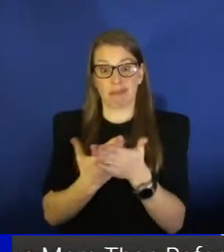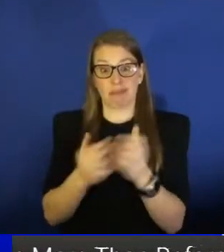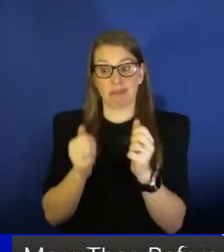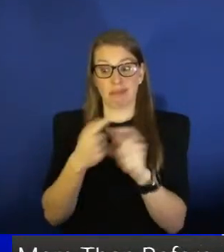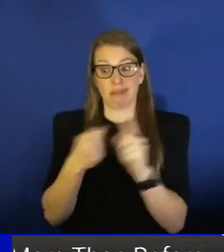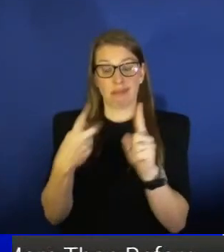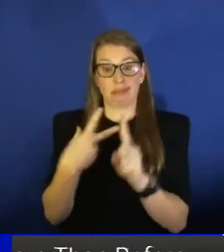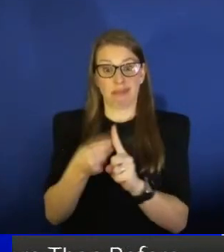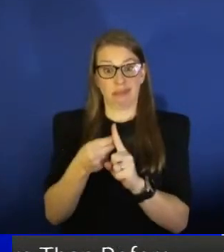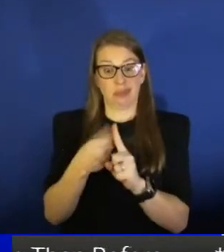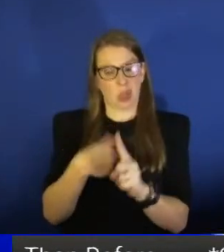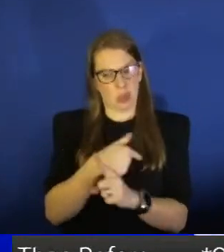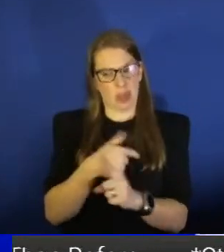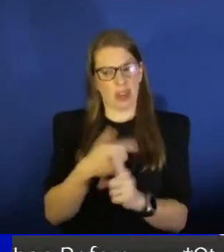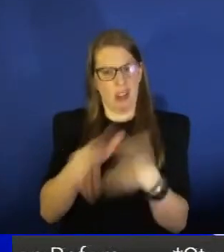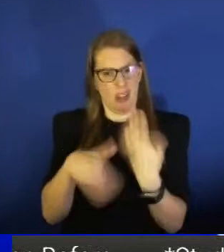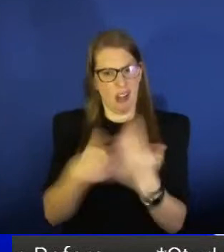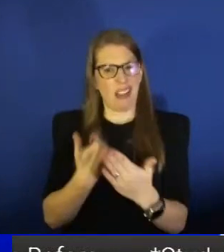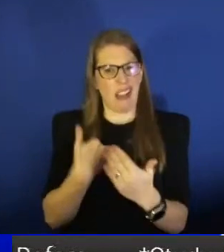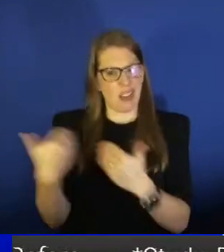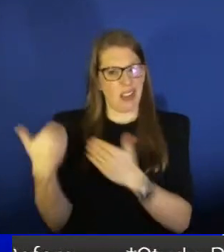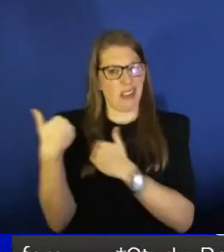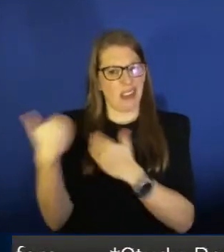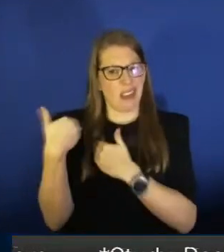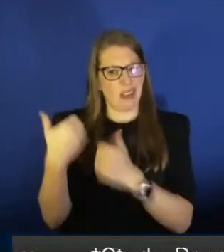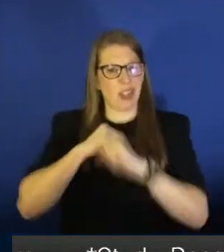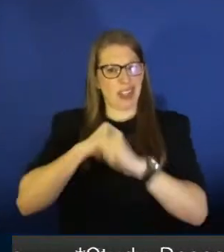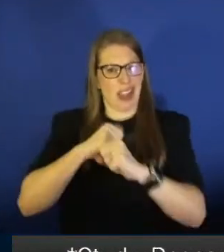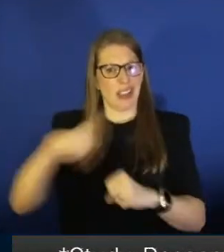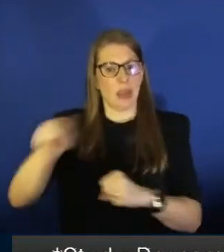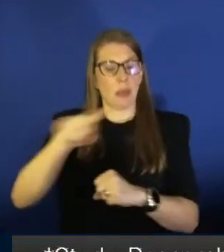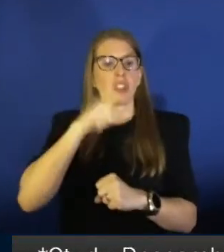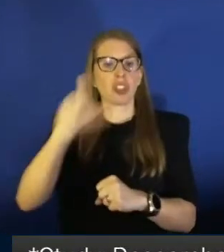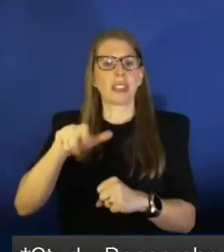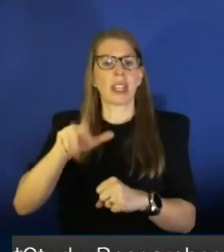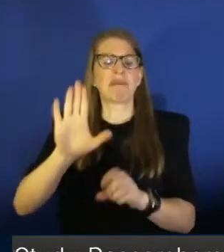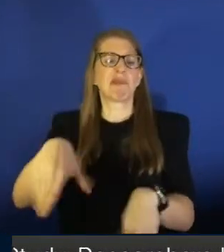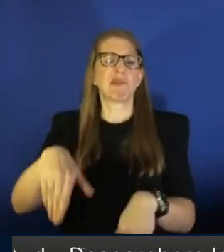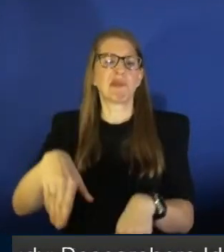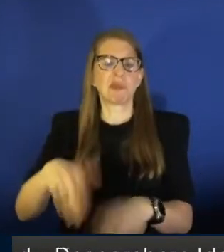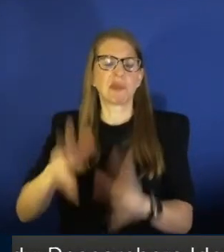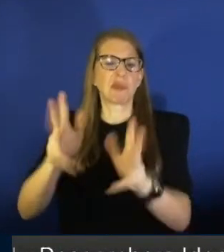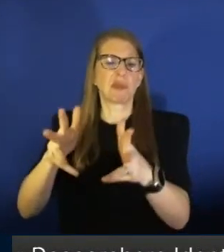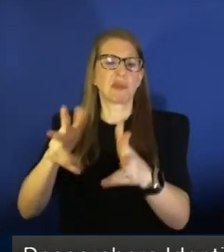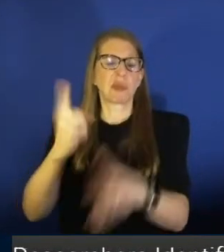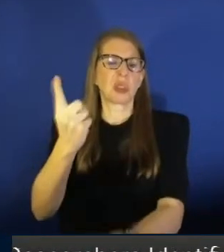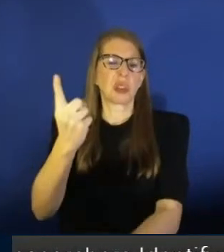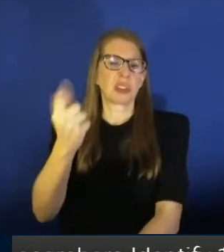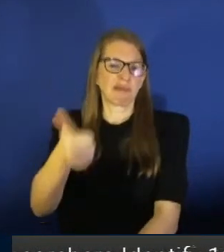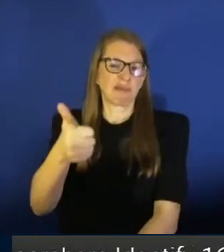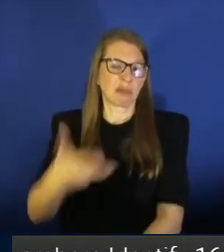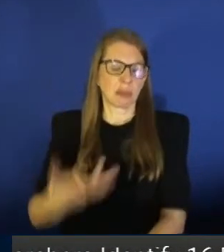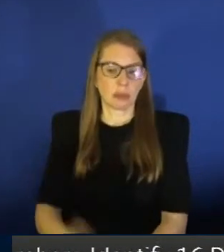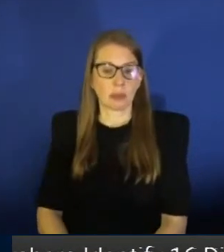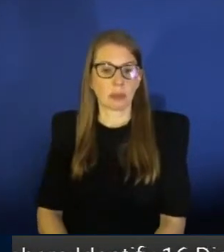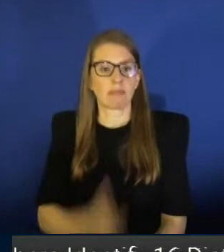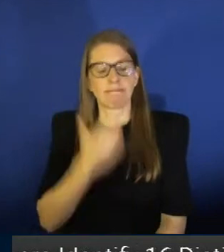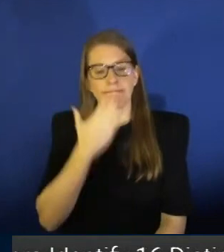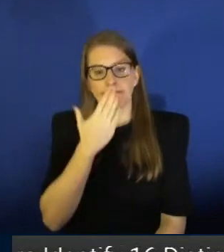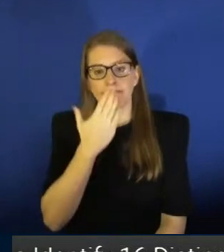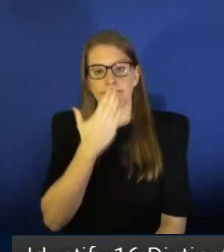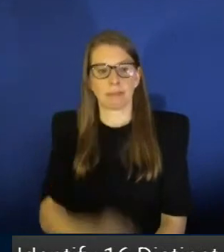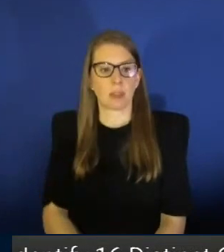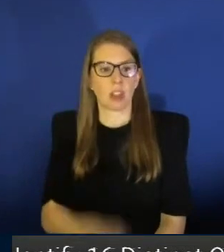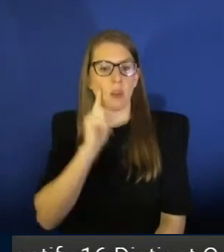them. We shouldn't just sort of say, well, you're on your own. Yeah. Well said. Well said. Can't say that enough. All right, Doc, we'll get back with you here in just a bit. I know we've already